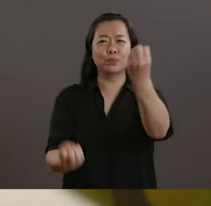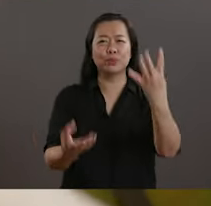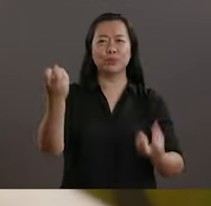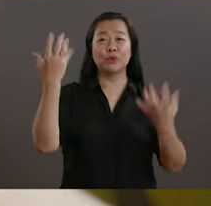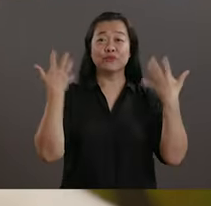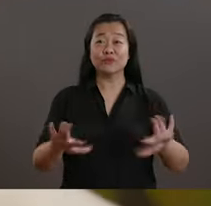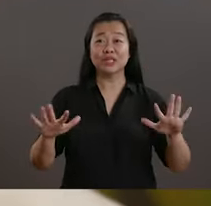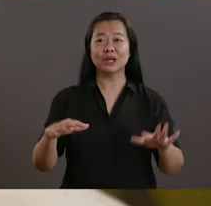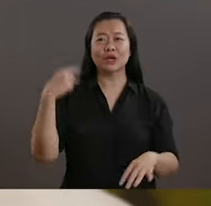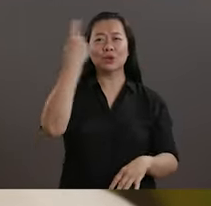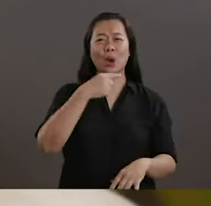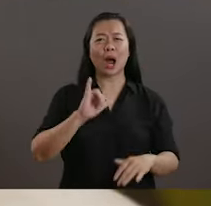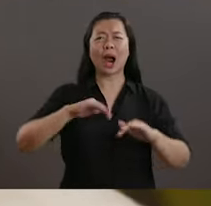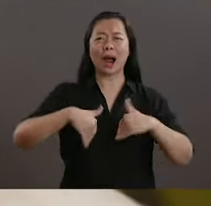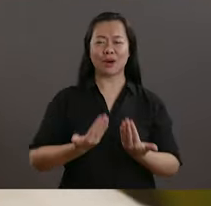nuclear holocaust.